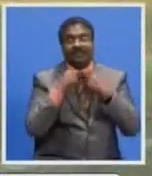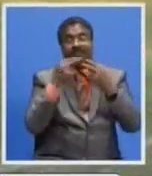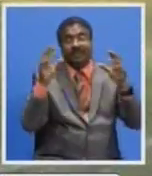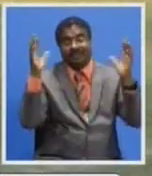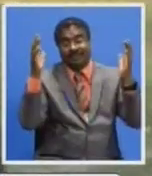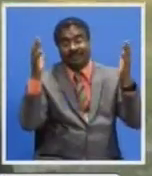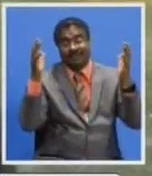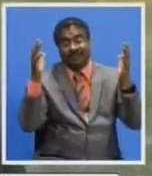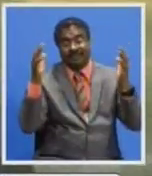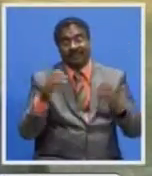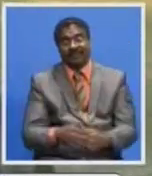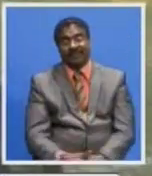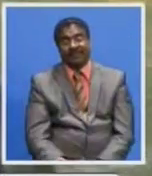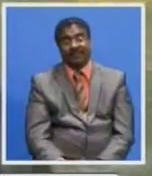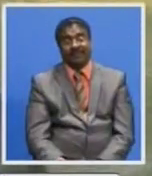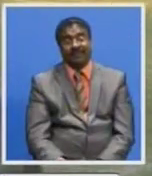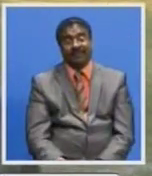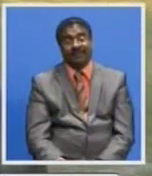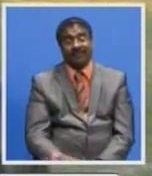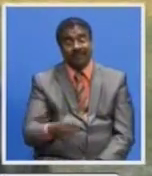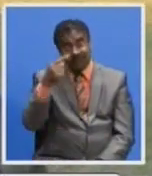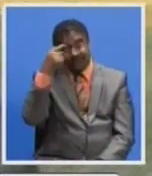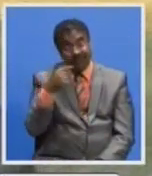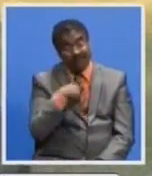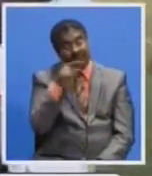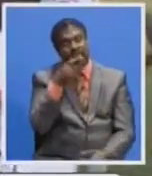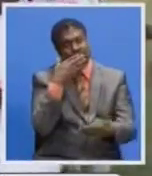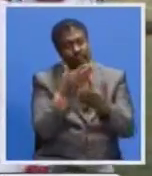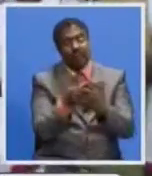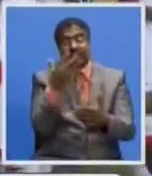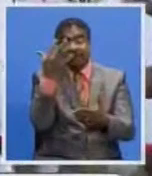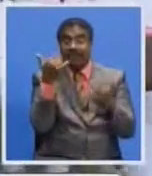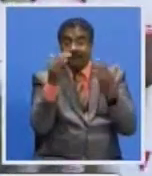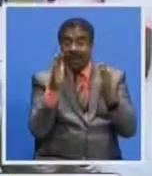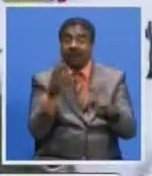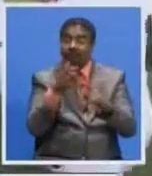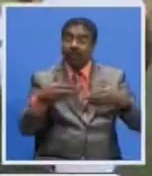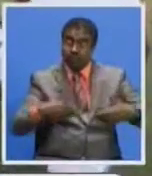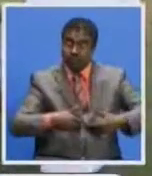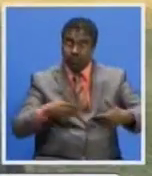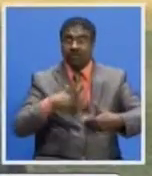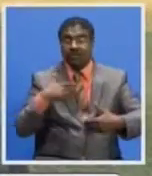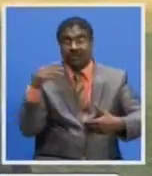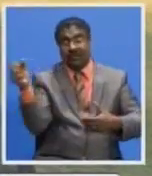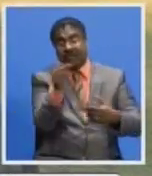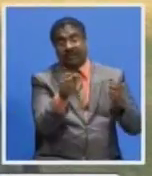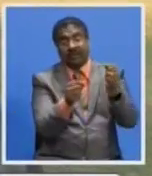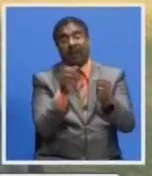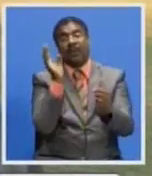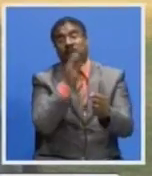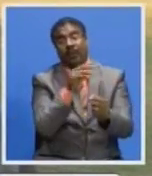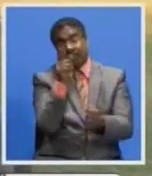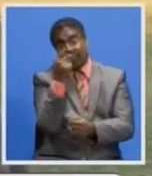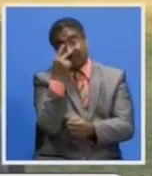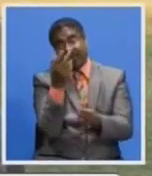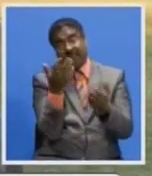I think for me it was better because we have pushed 5 players from the youth, and the way you have seen here,